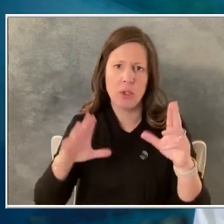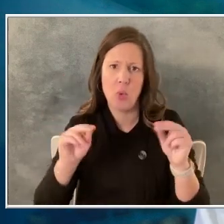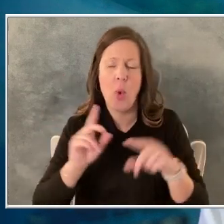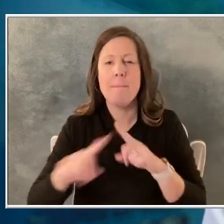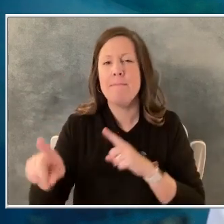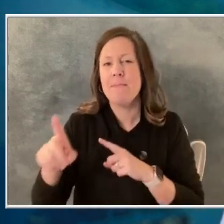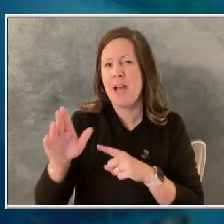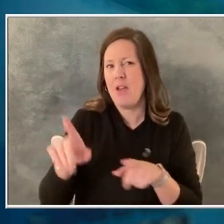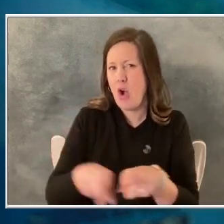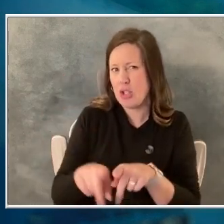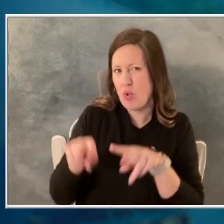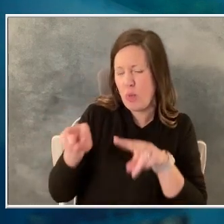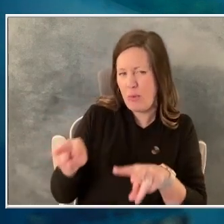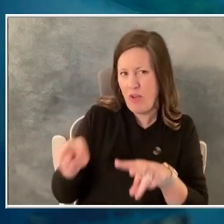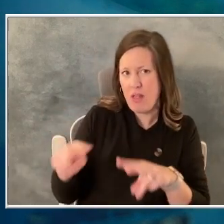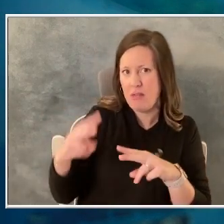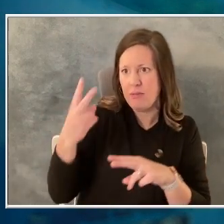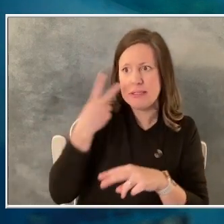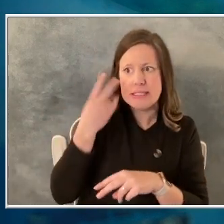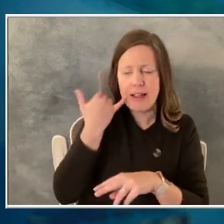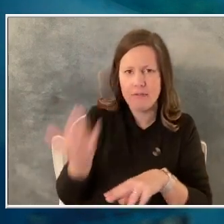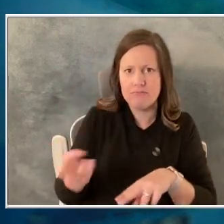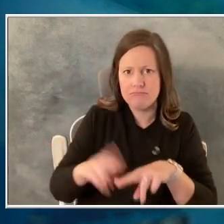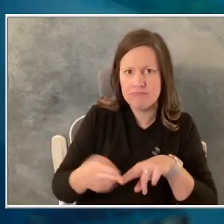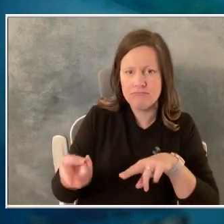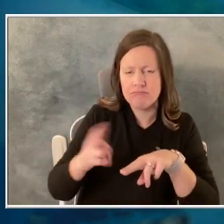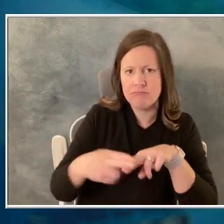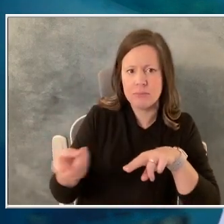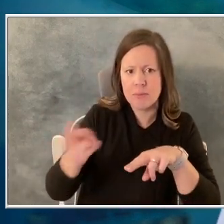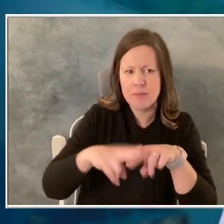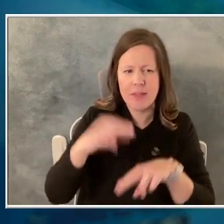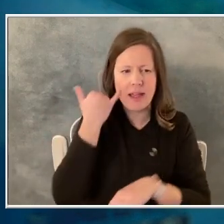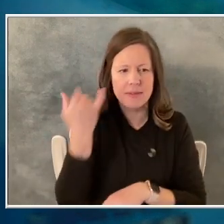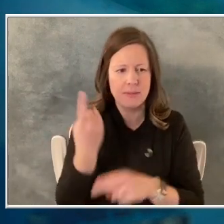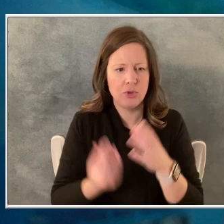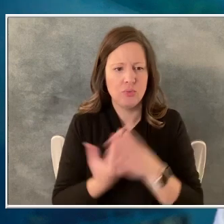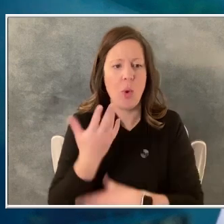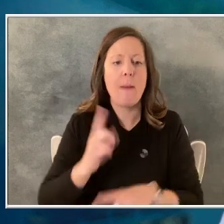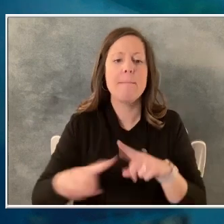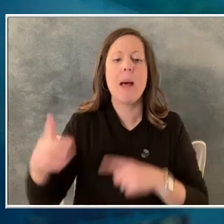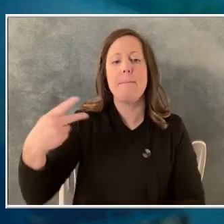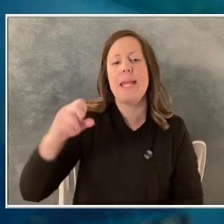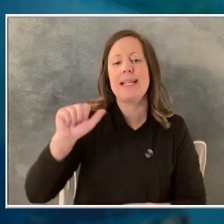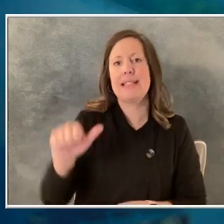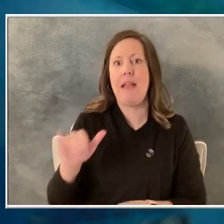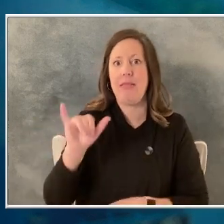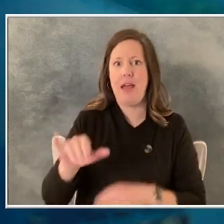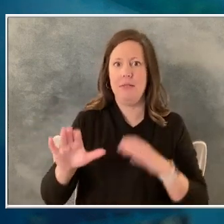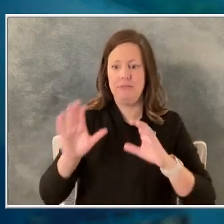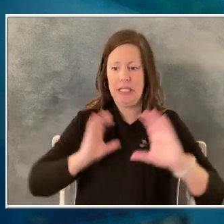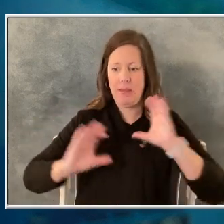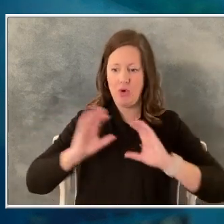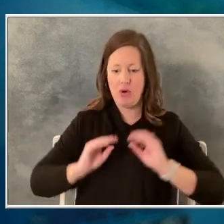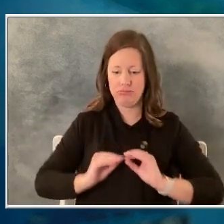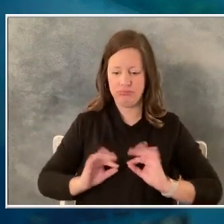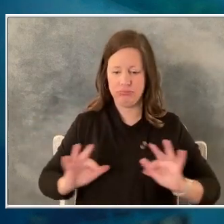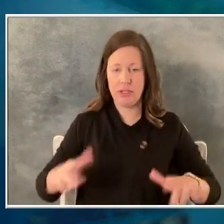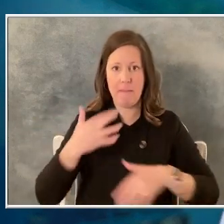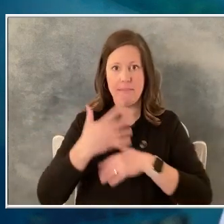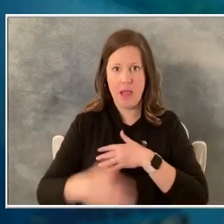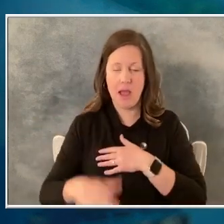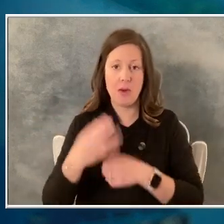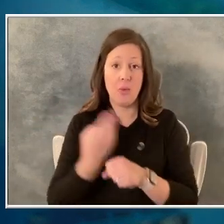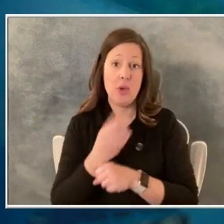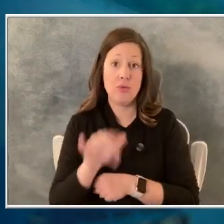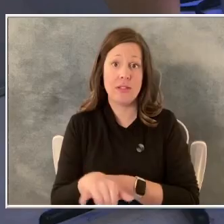over time as well to indicate that something is growing. But PSA is released by the prostate into the bloodstream, and we use that as a way to screen